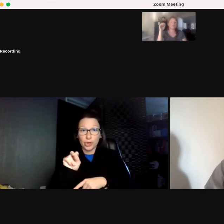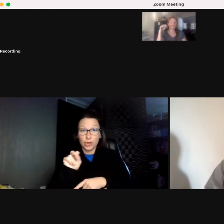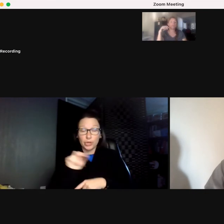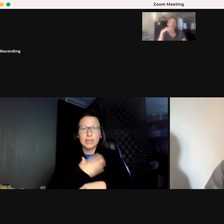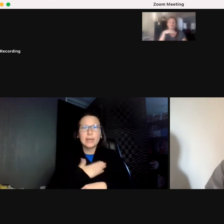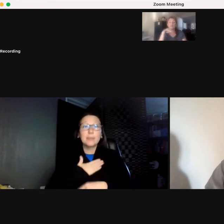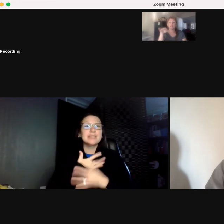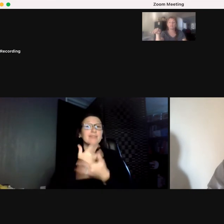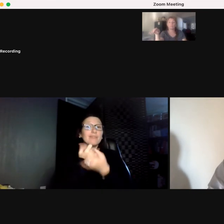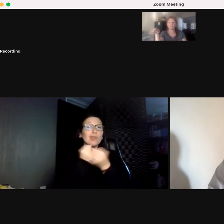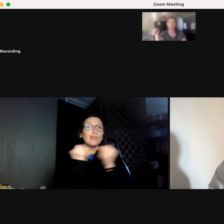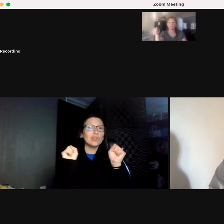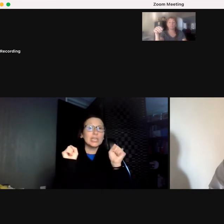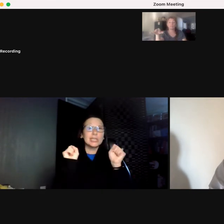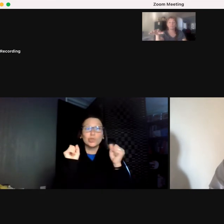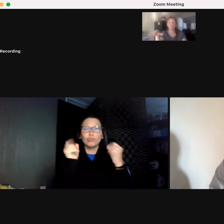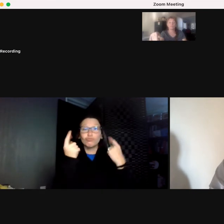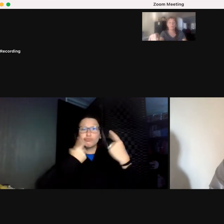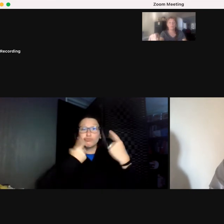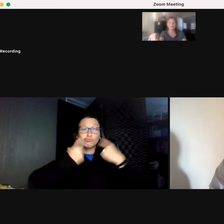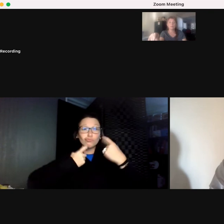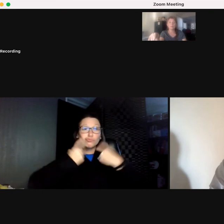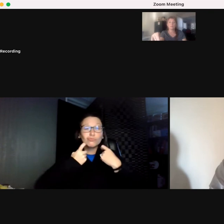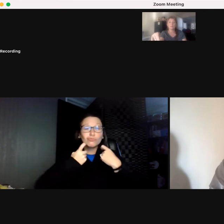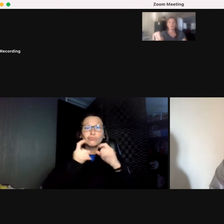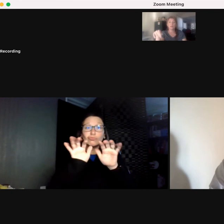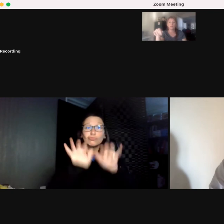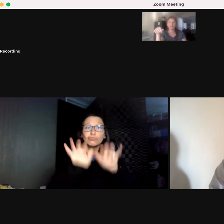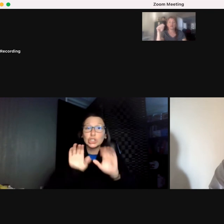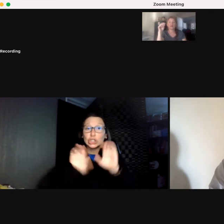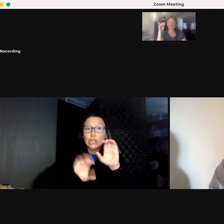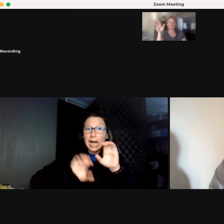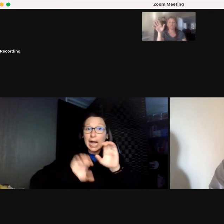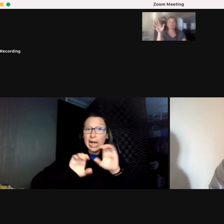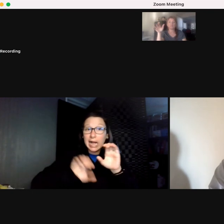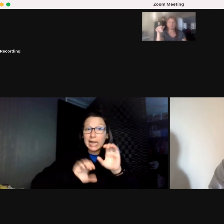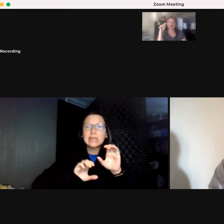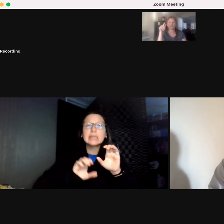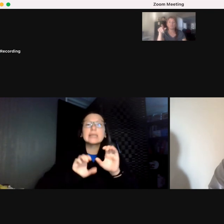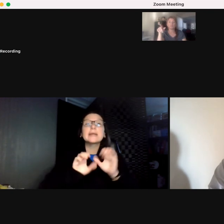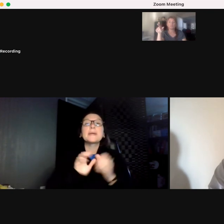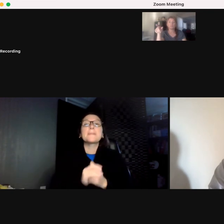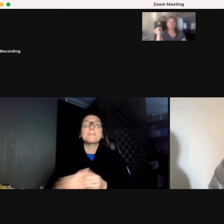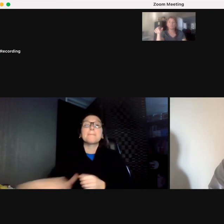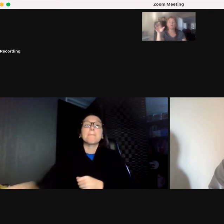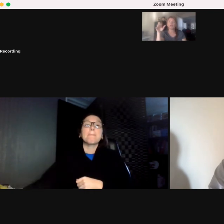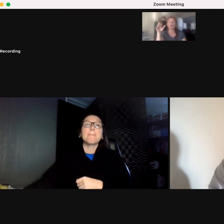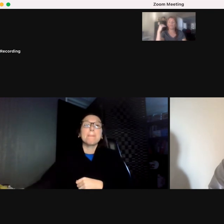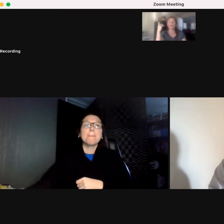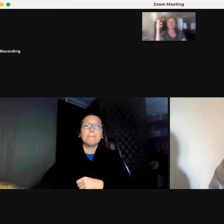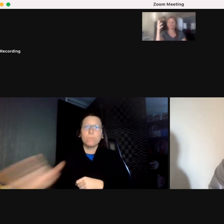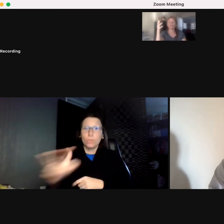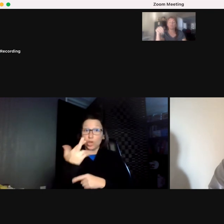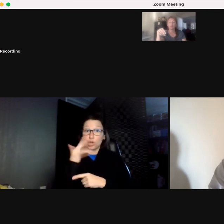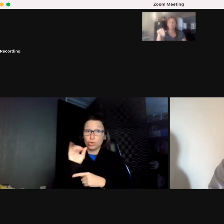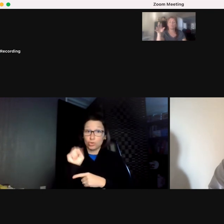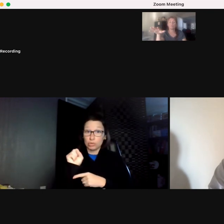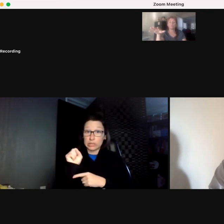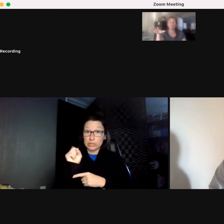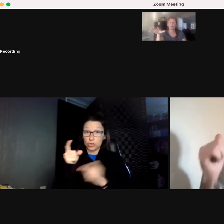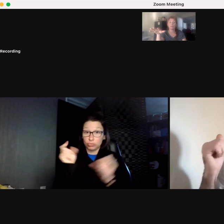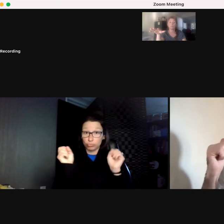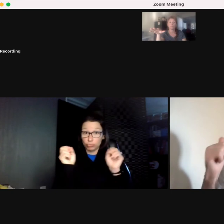to ask any questions, just put it in the chat box. And Chris Russell, are you okay? Do you want us to